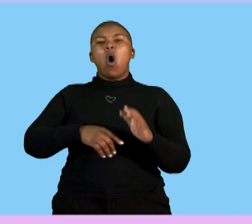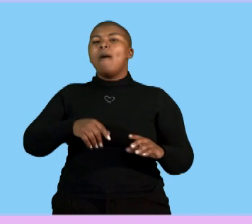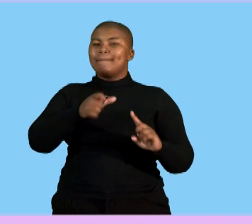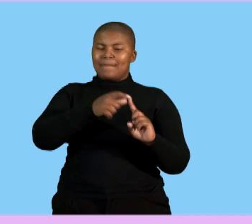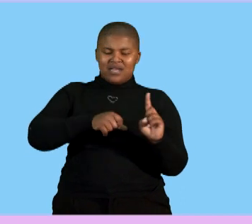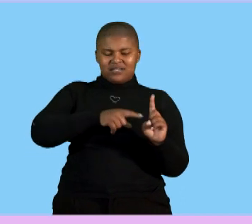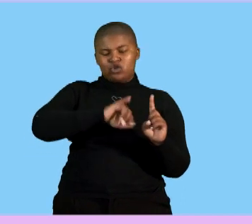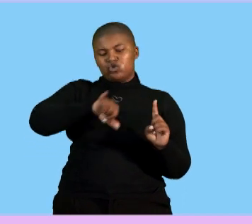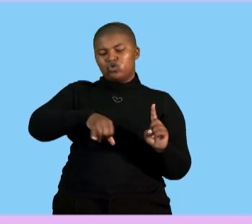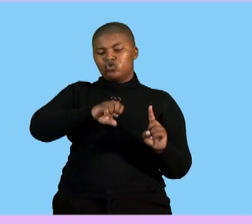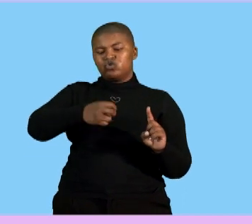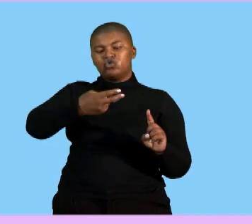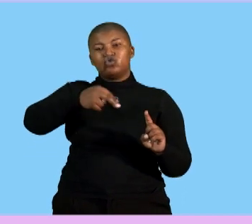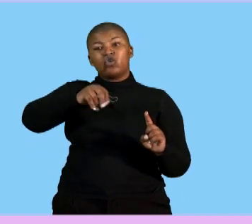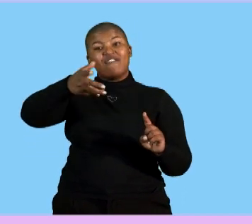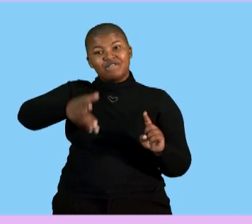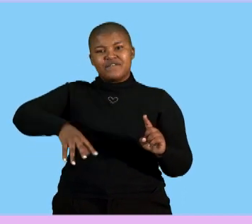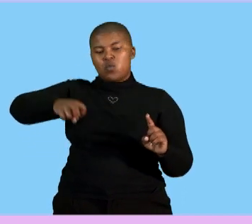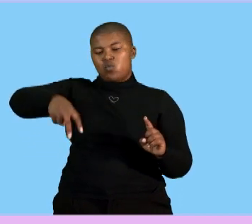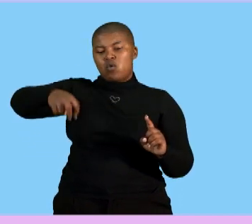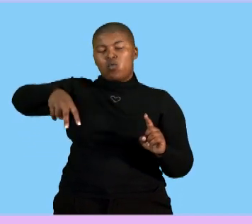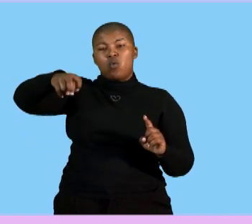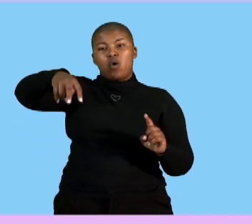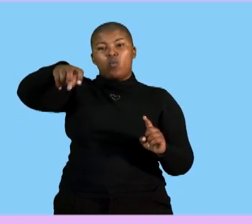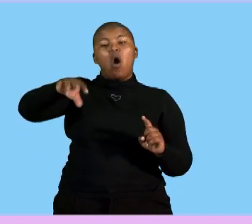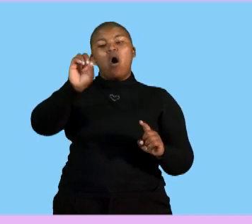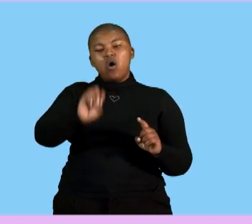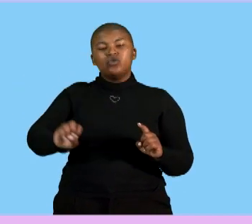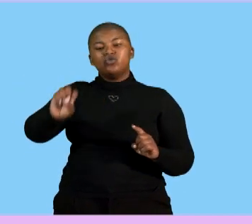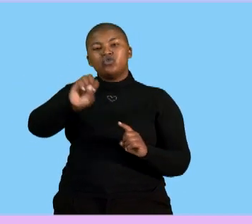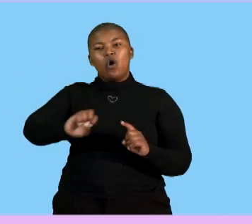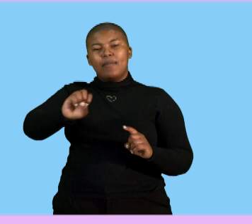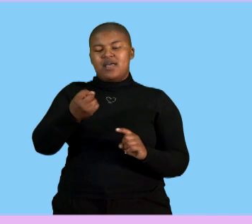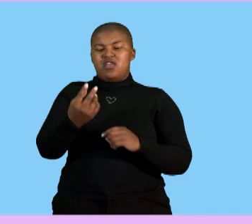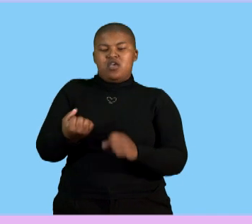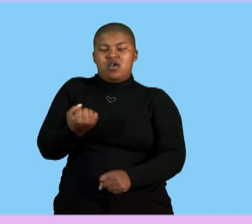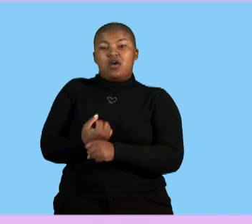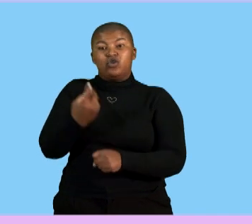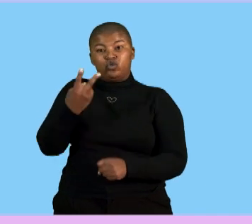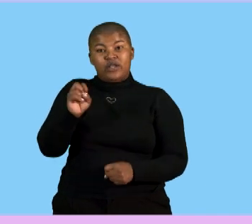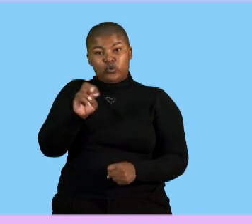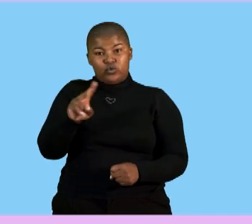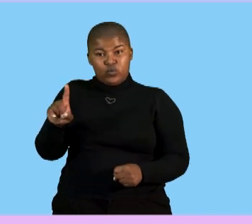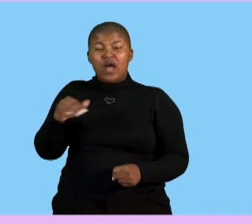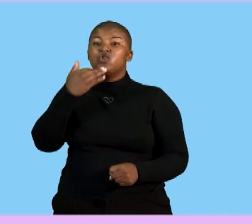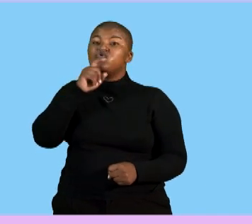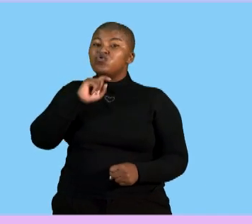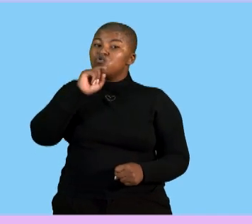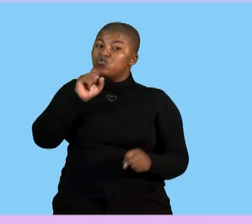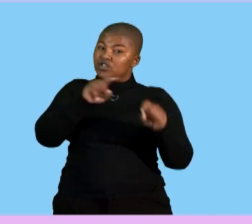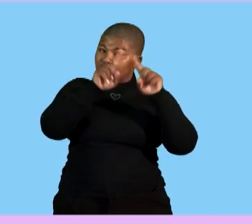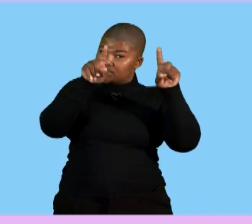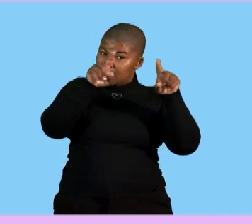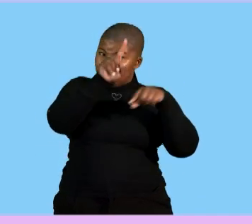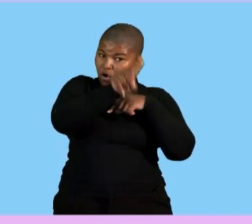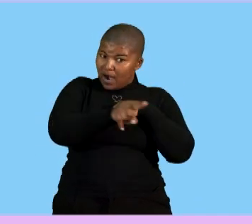October 2021. Use the graph to answer the questions that follows. Now on the x-axis we